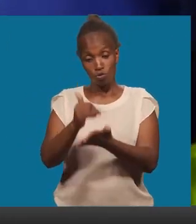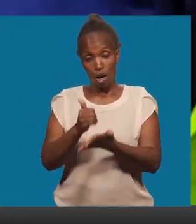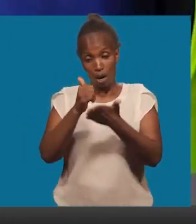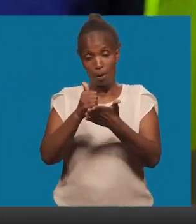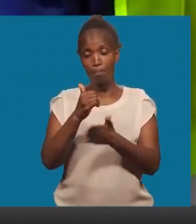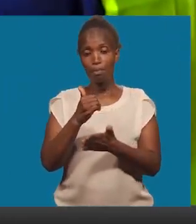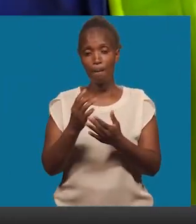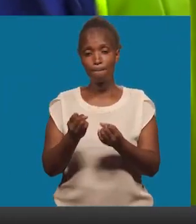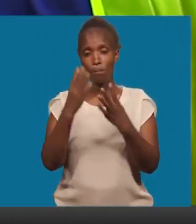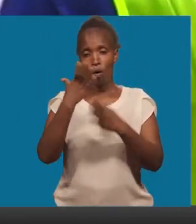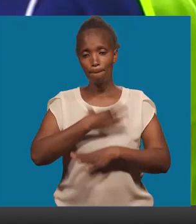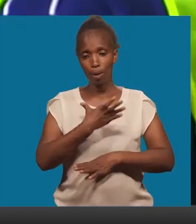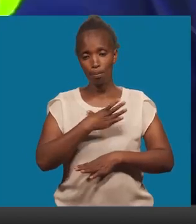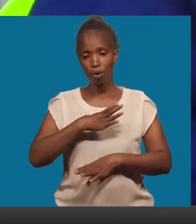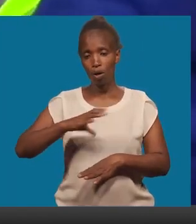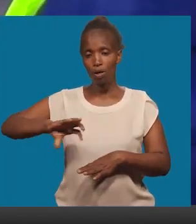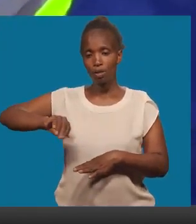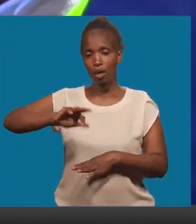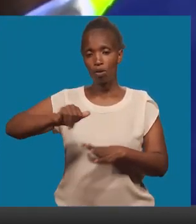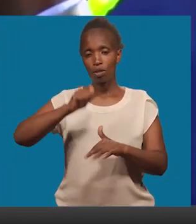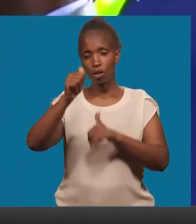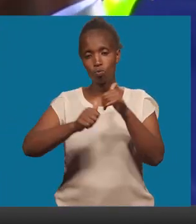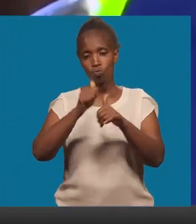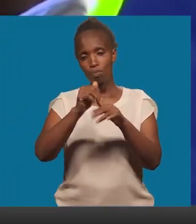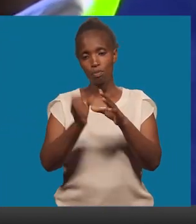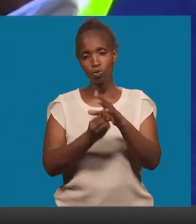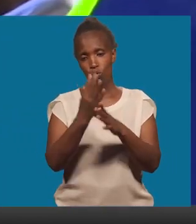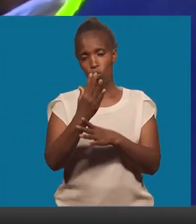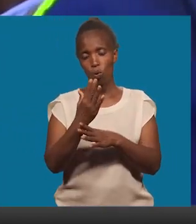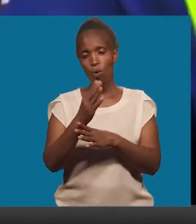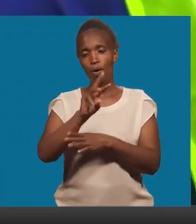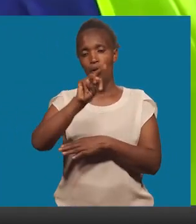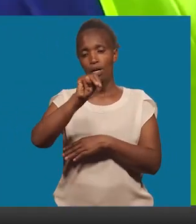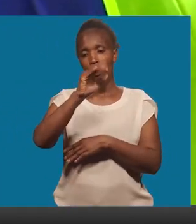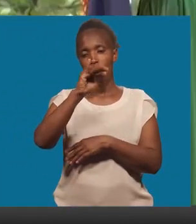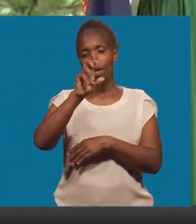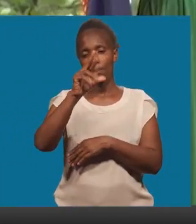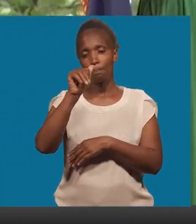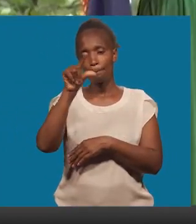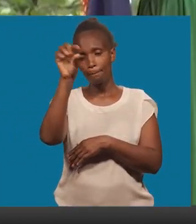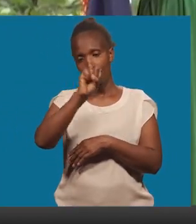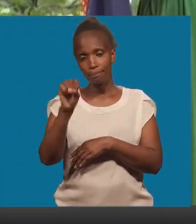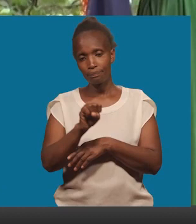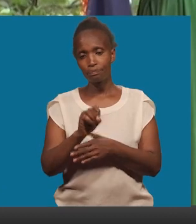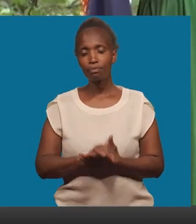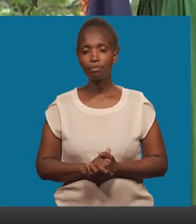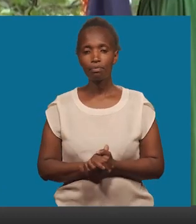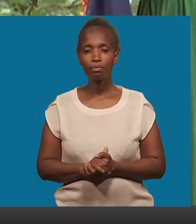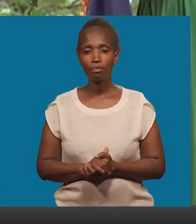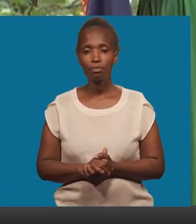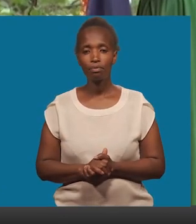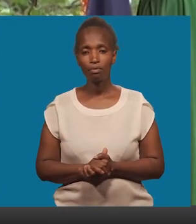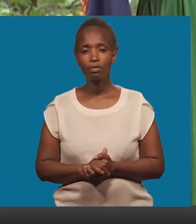madini katika kaunti zinazozalisha madini ili kuziinua kiuchumi. To really look at